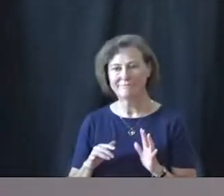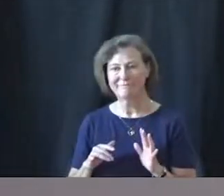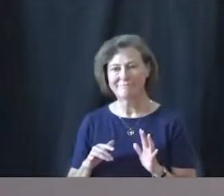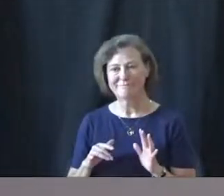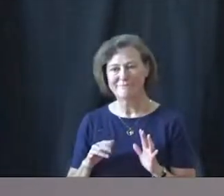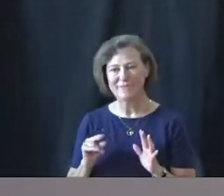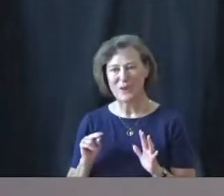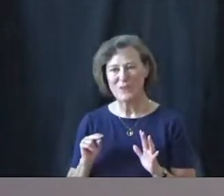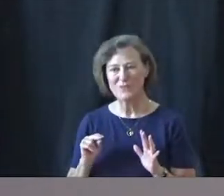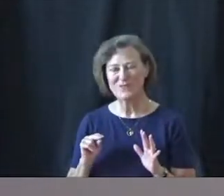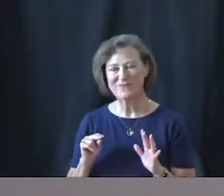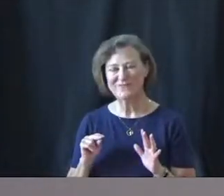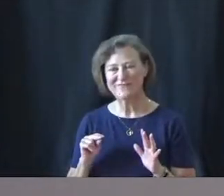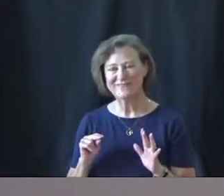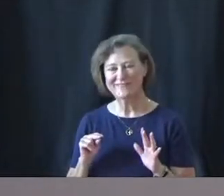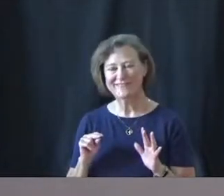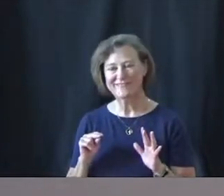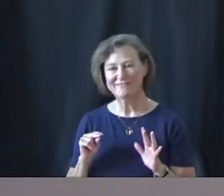No,